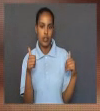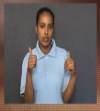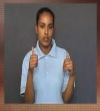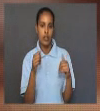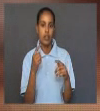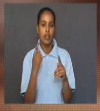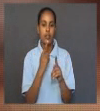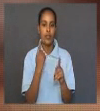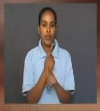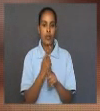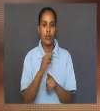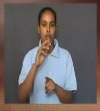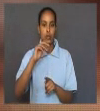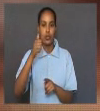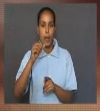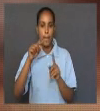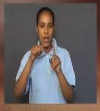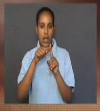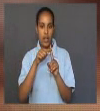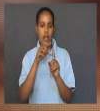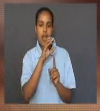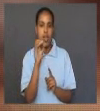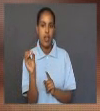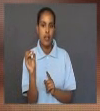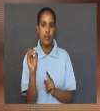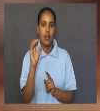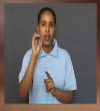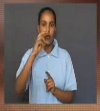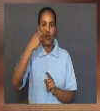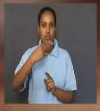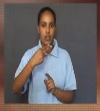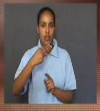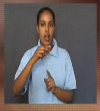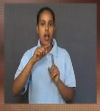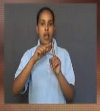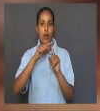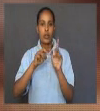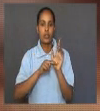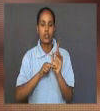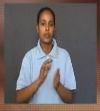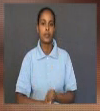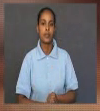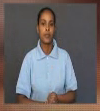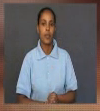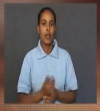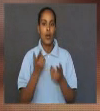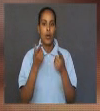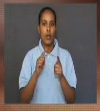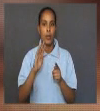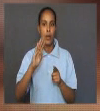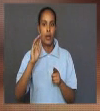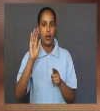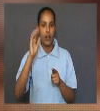it forms sodium plus and hydroxide ion. When